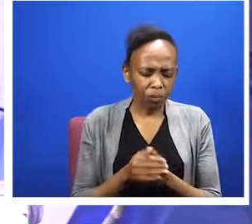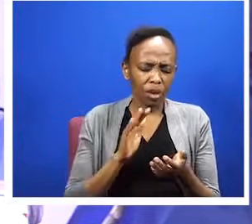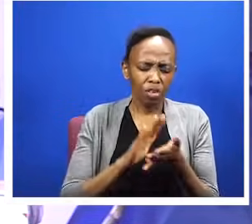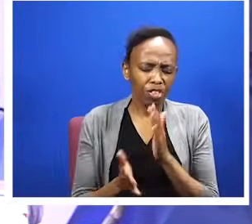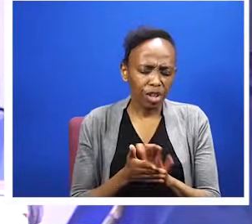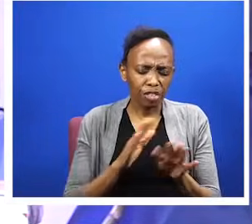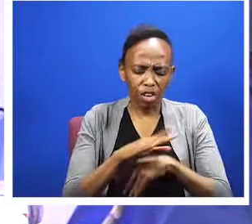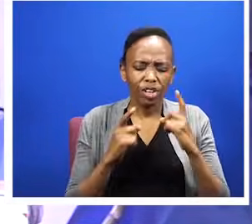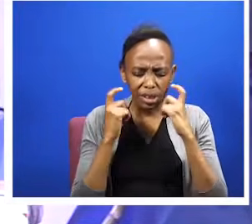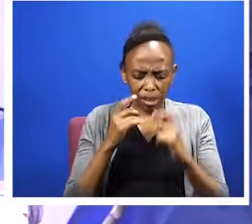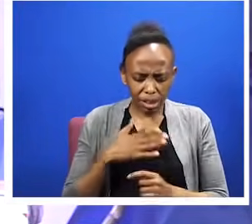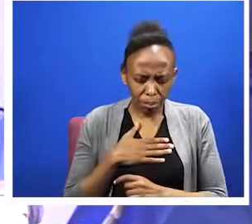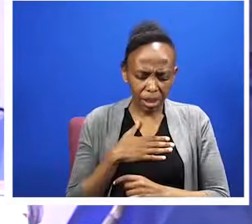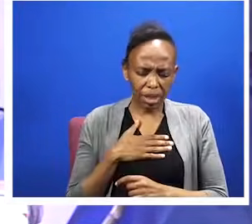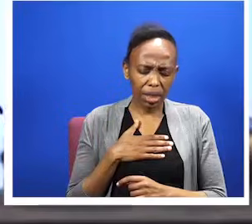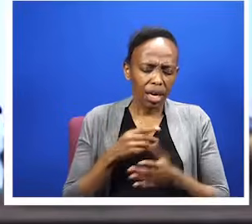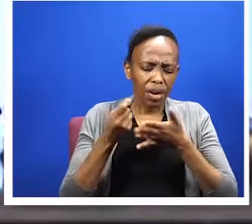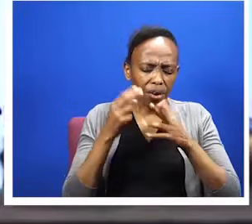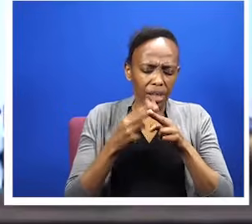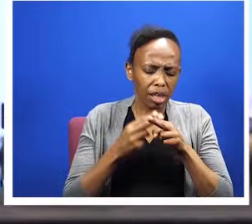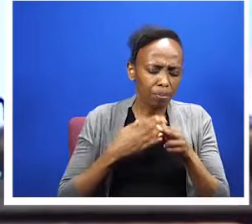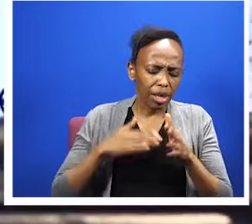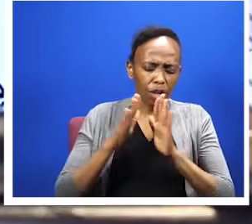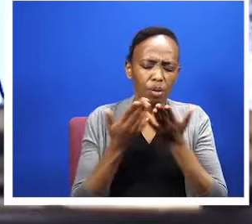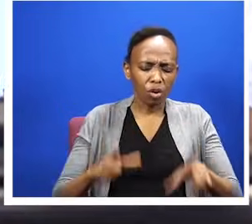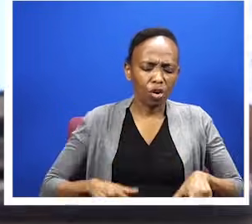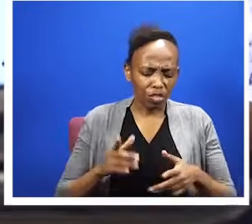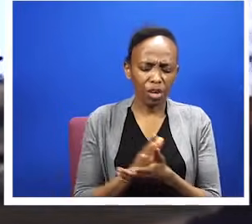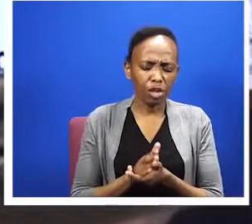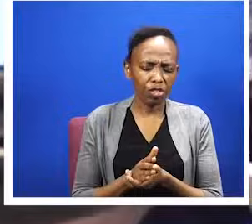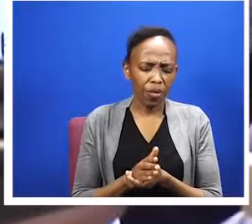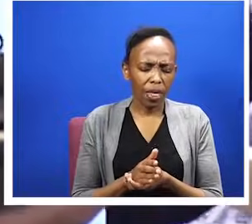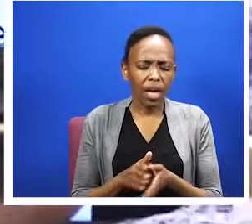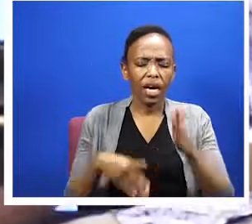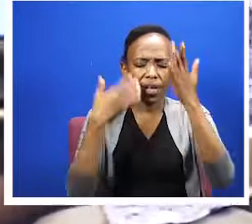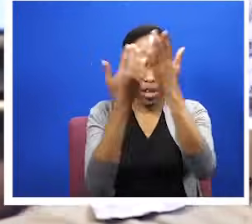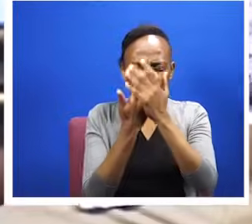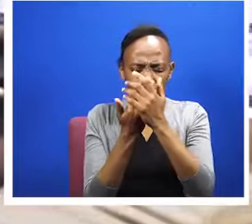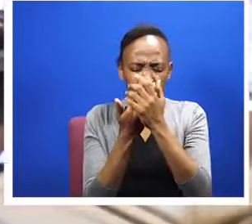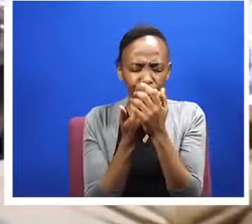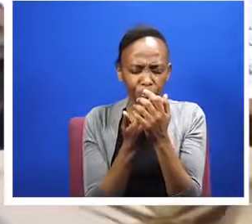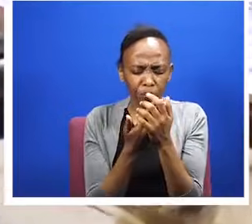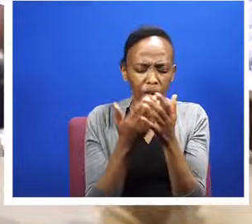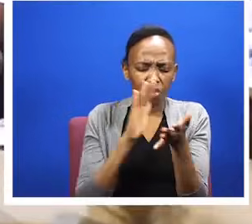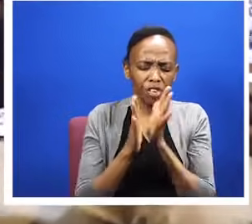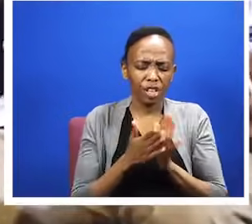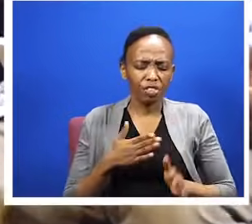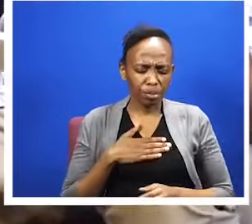all my sins. I write my name in the book of life. I thank you for forgiving